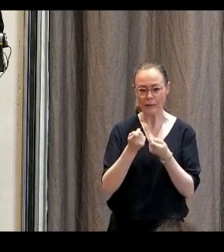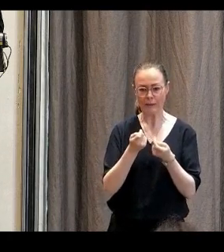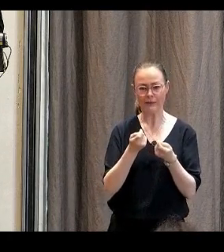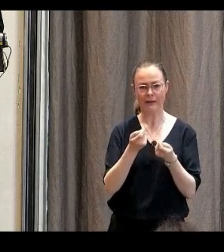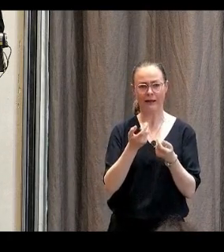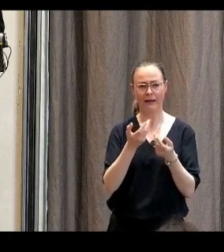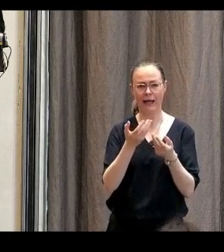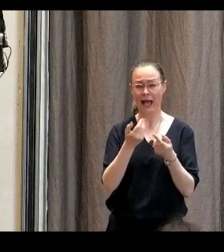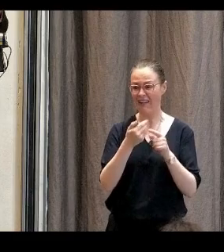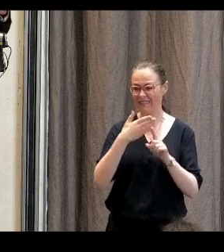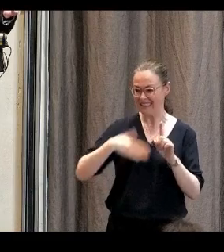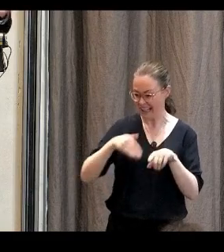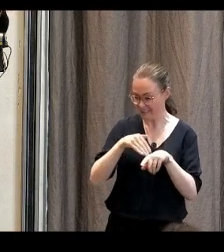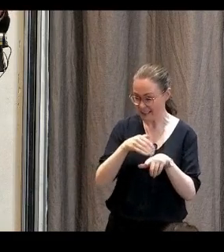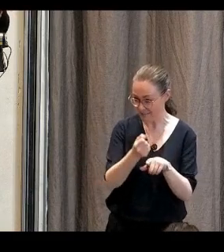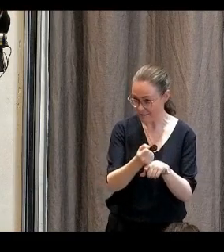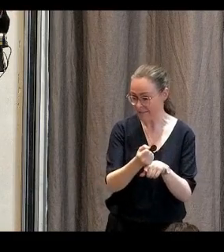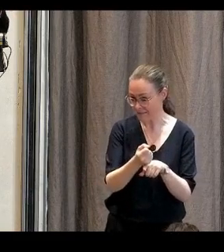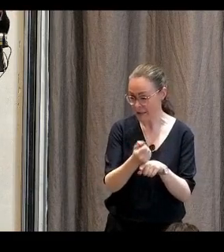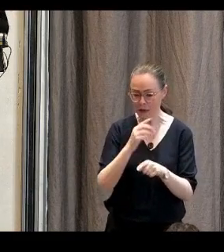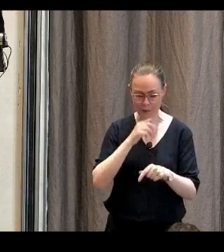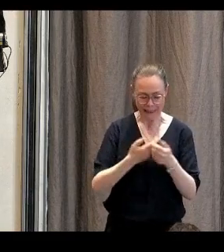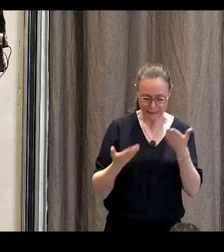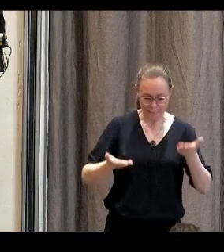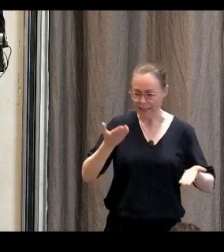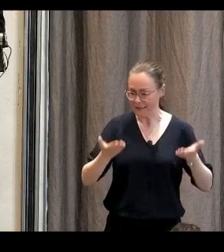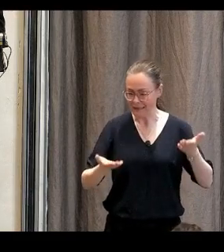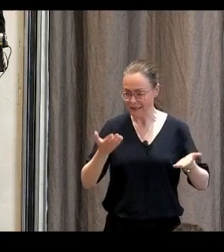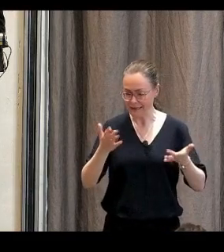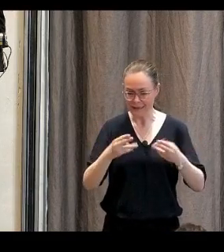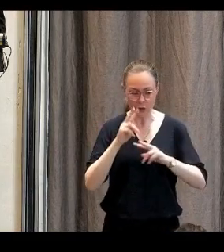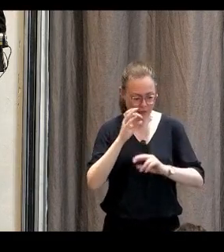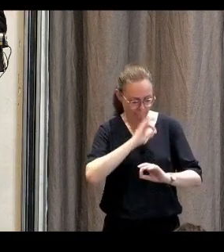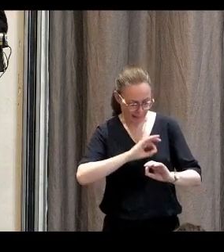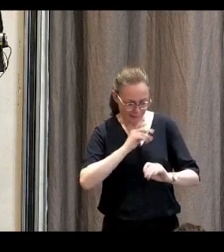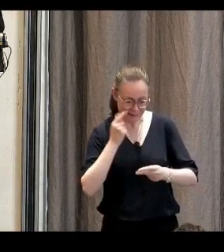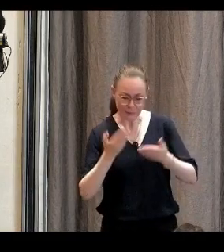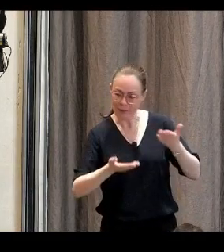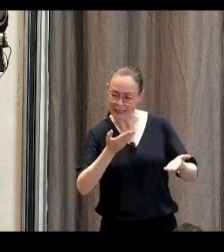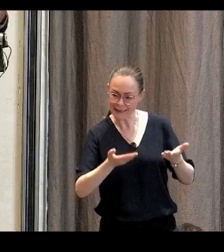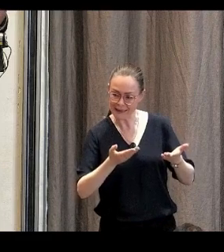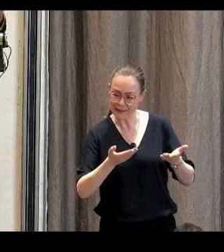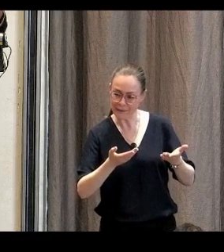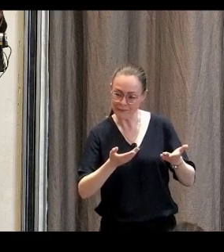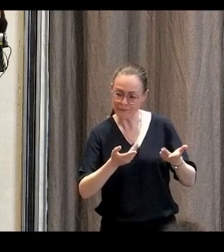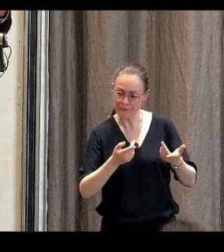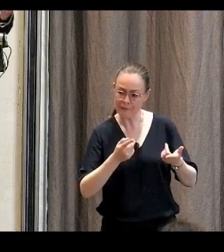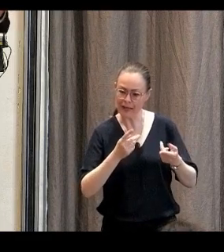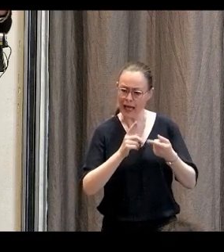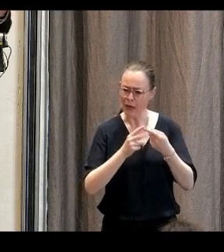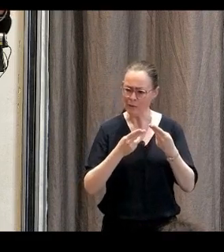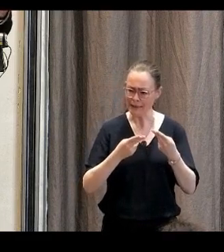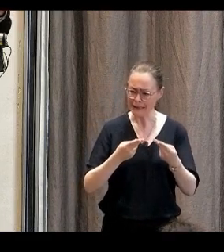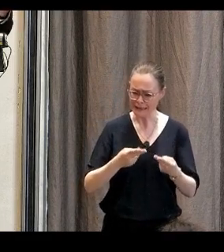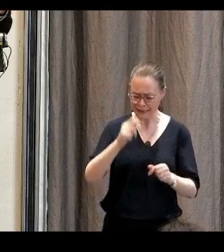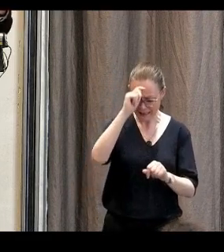with side effects, so there's a balance to this benefit, and we also need to think about, well, how